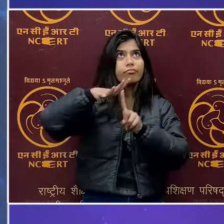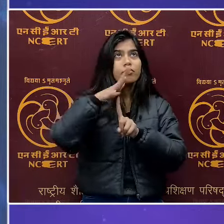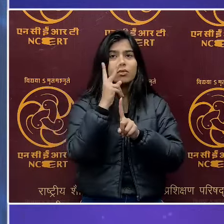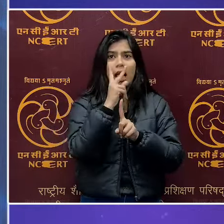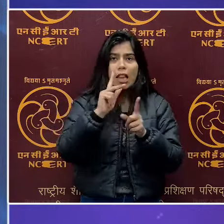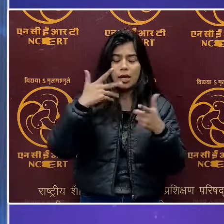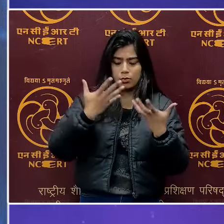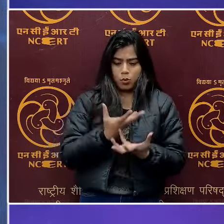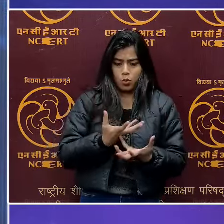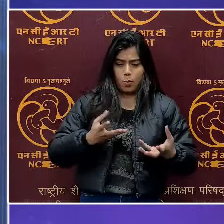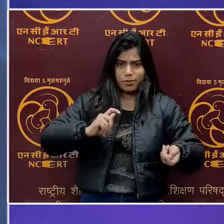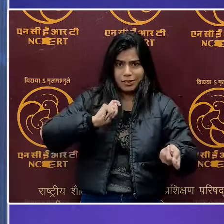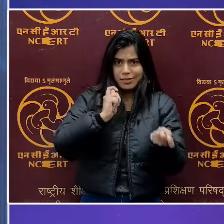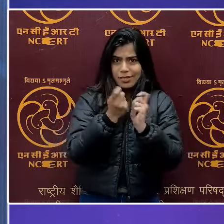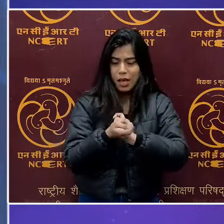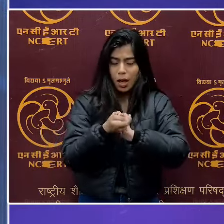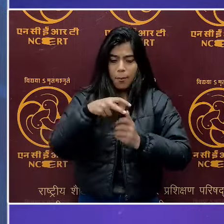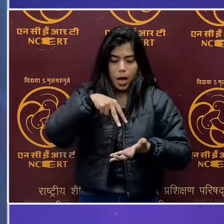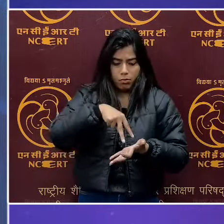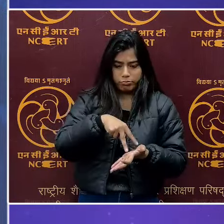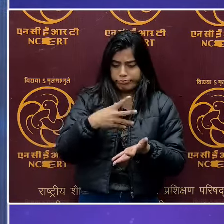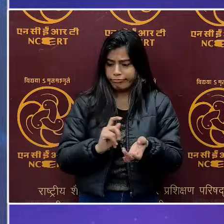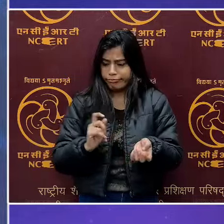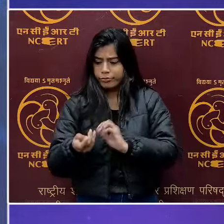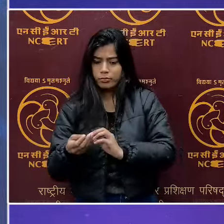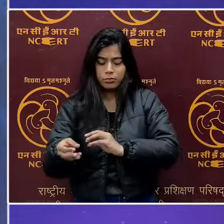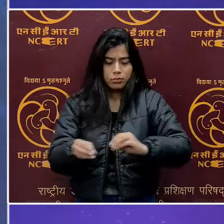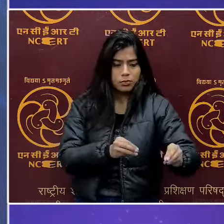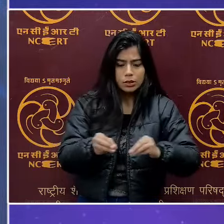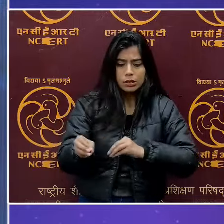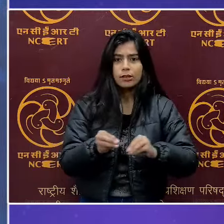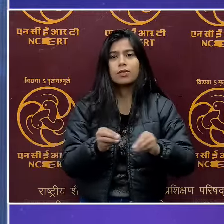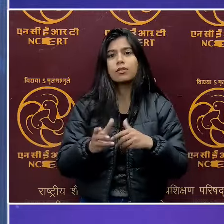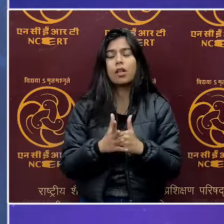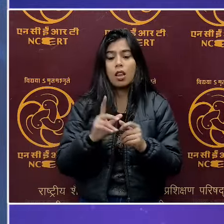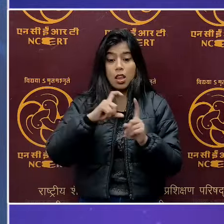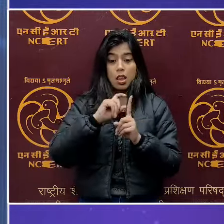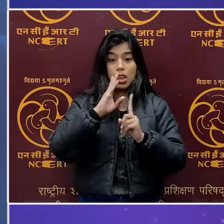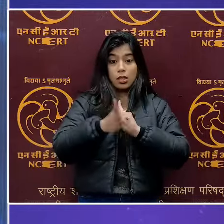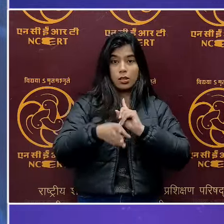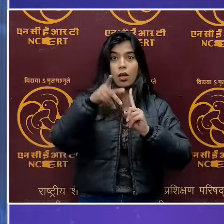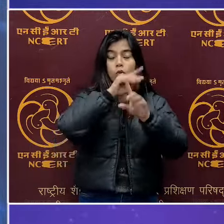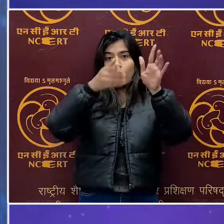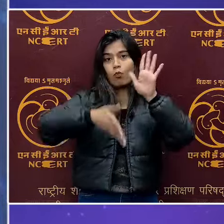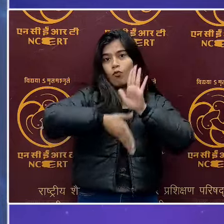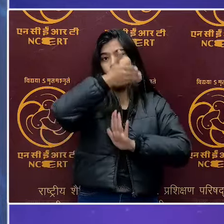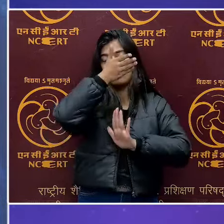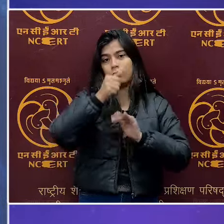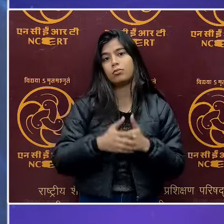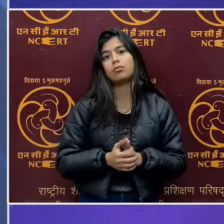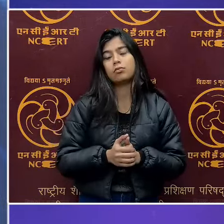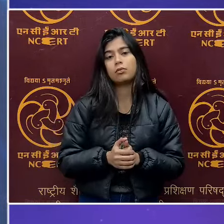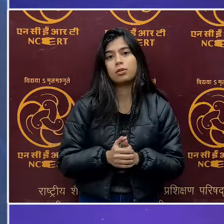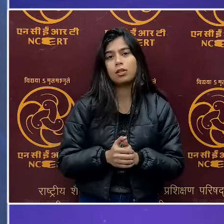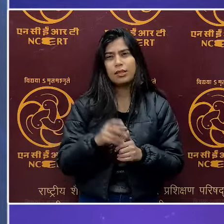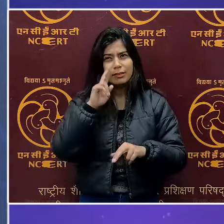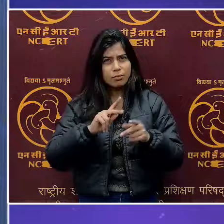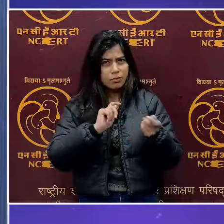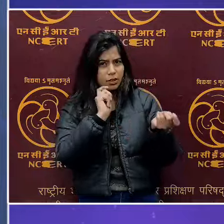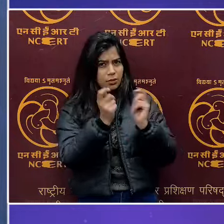changing or its position. We have to see its distance from the wall. If its distance from the wall is